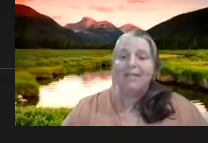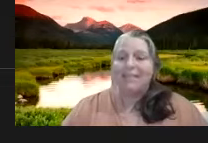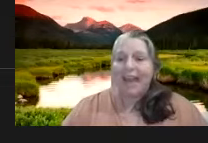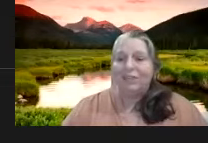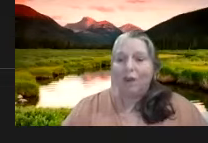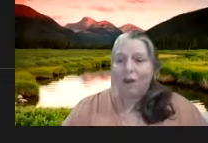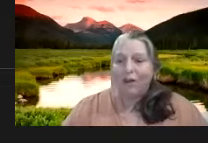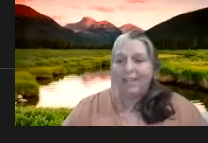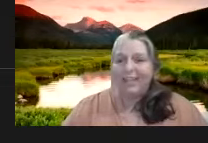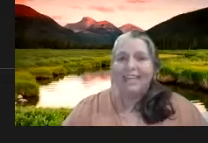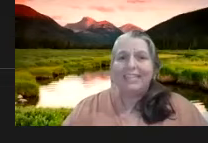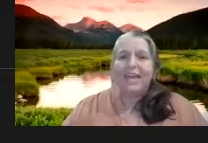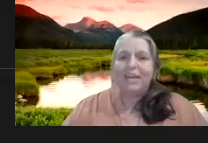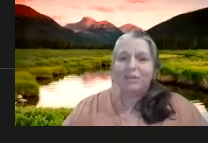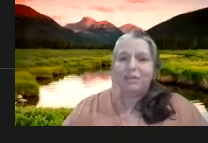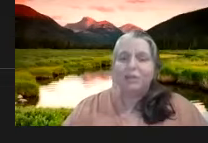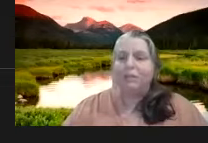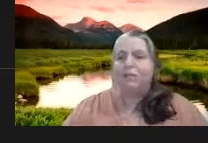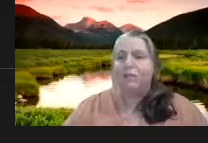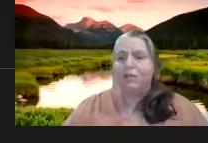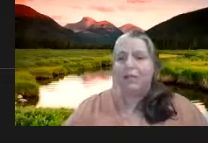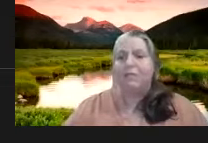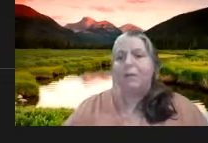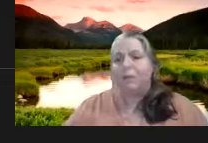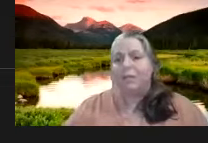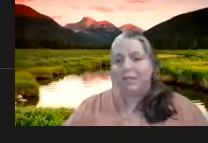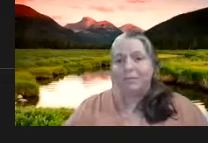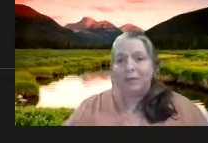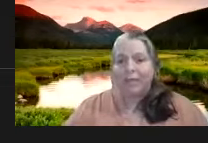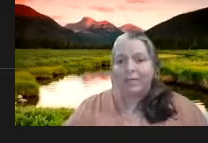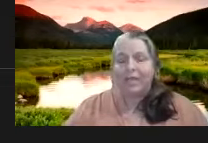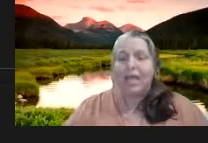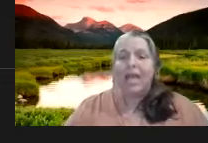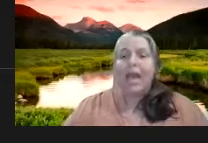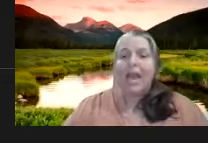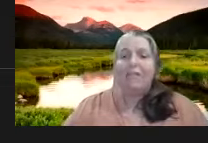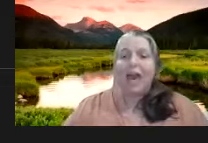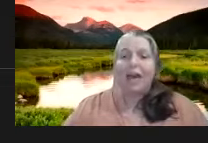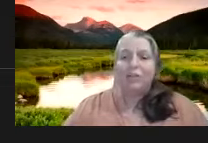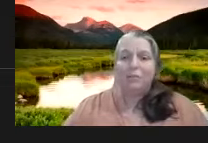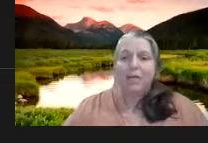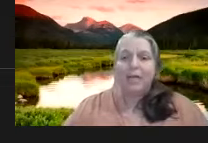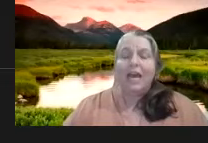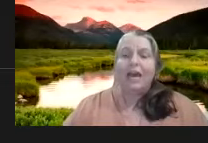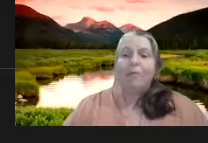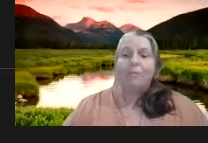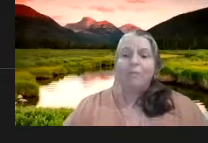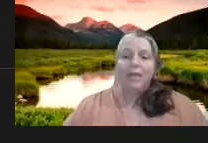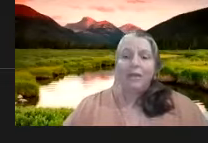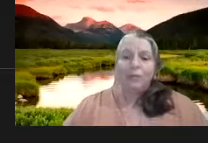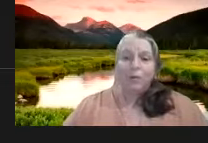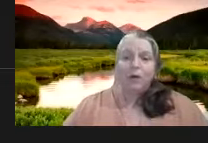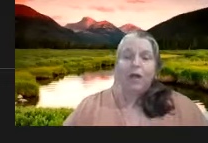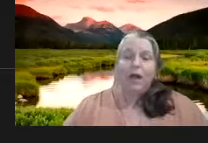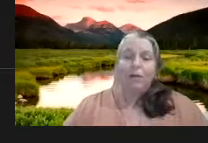it must have targeted and intentional inclusion of people with disabilities. And that could be